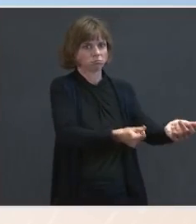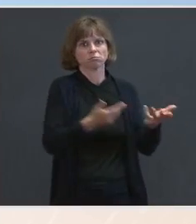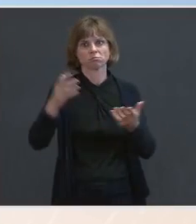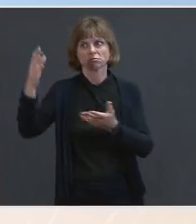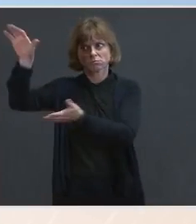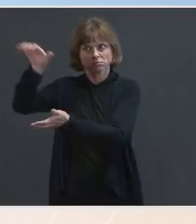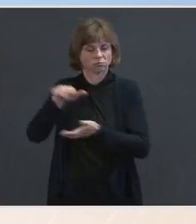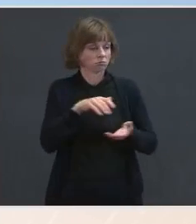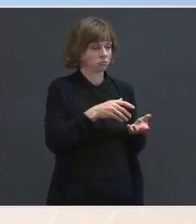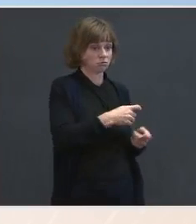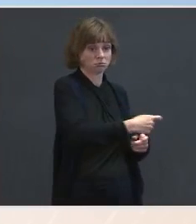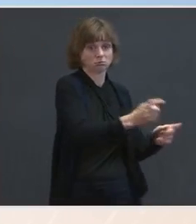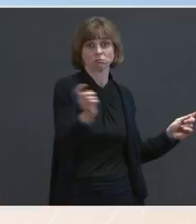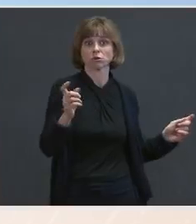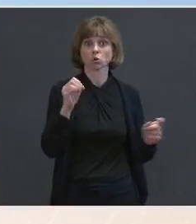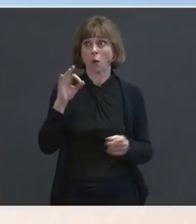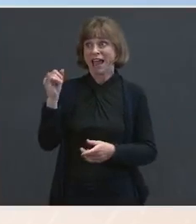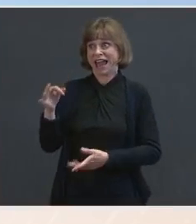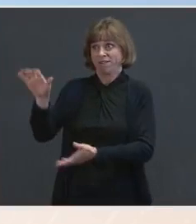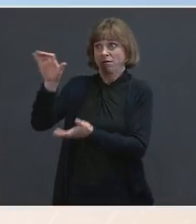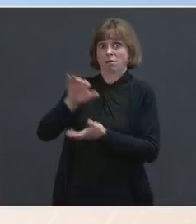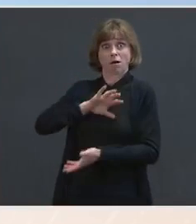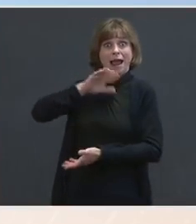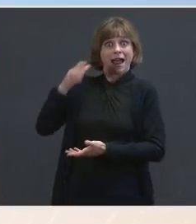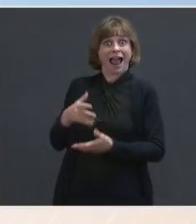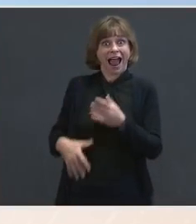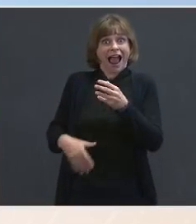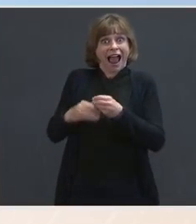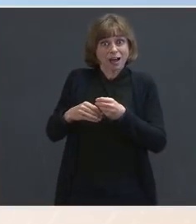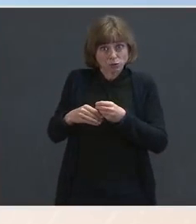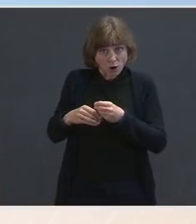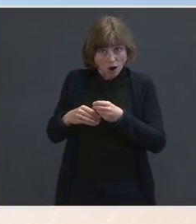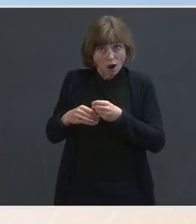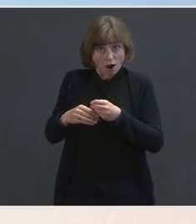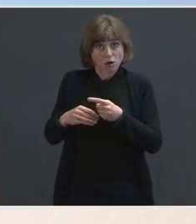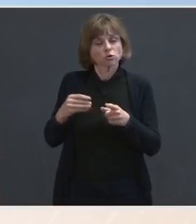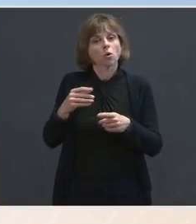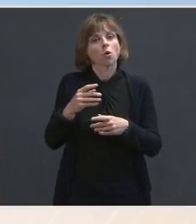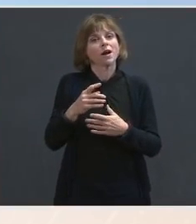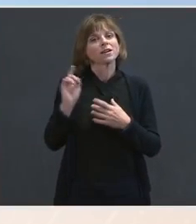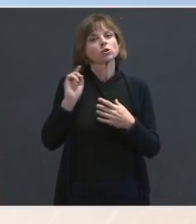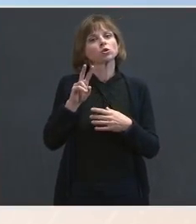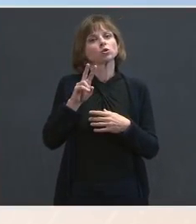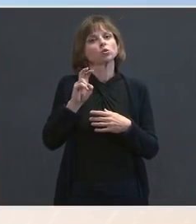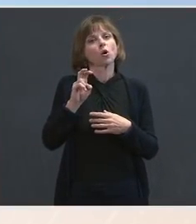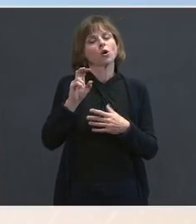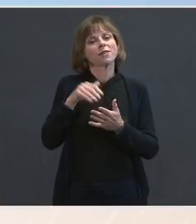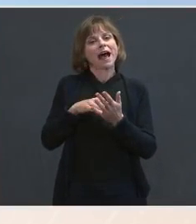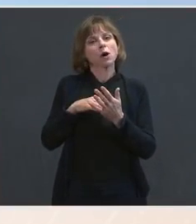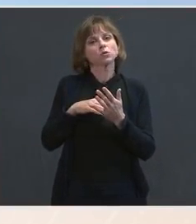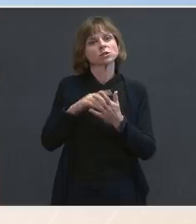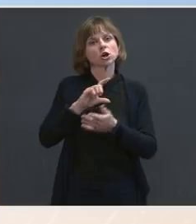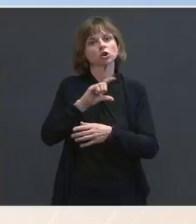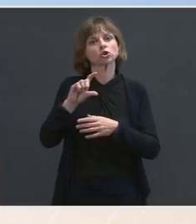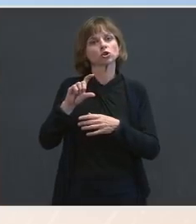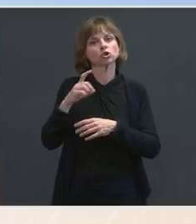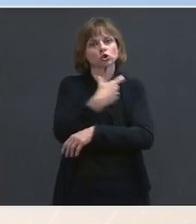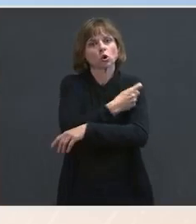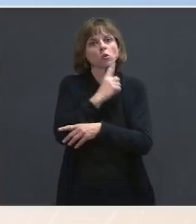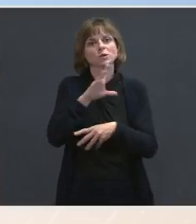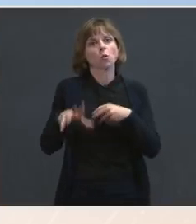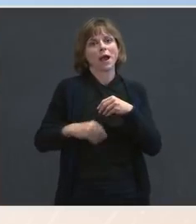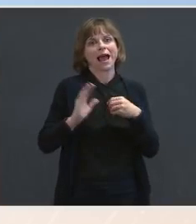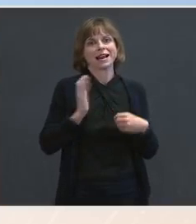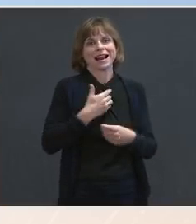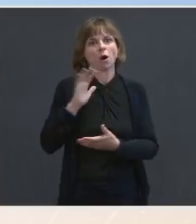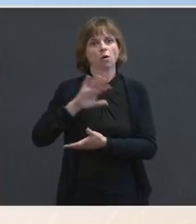our way. So, for example, about 3 weeks ago, there's 200,000 doses. That was additive to our allotment, and we, as with